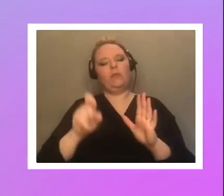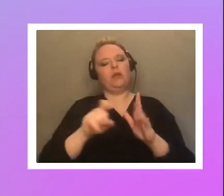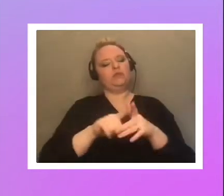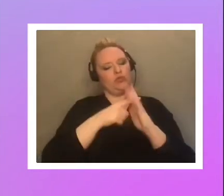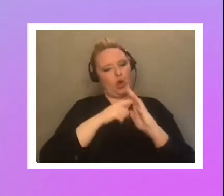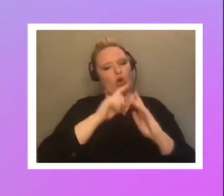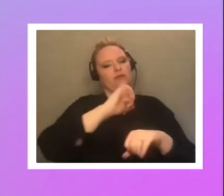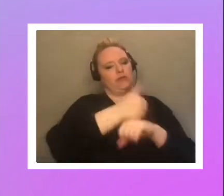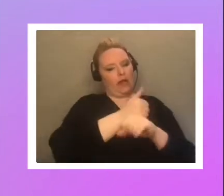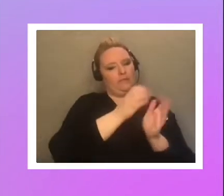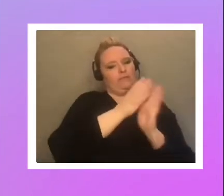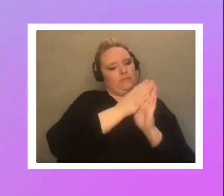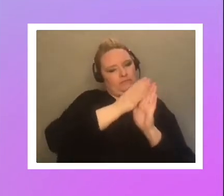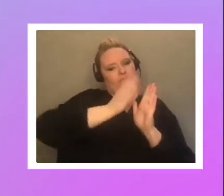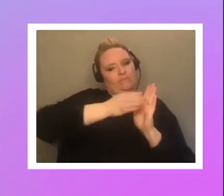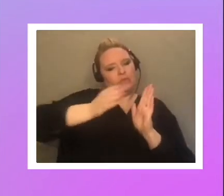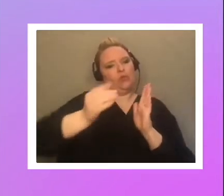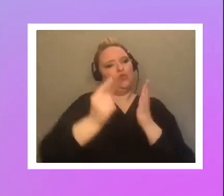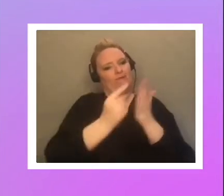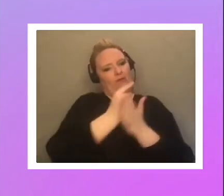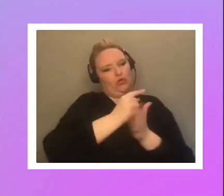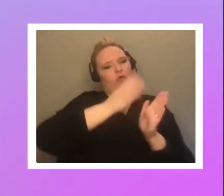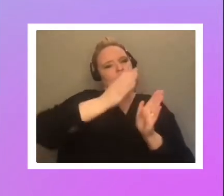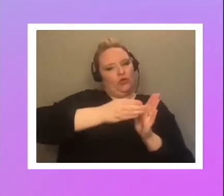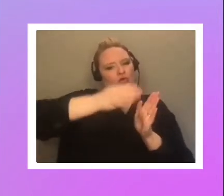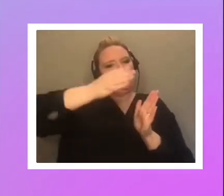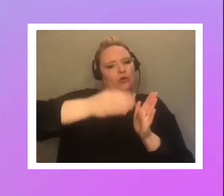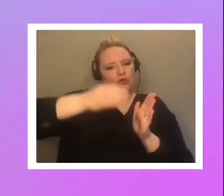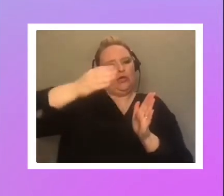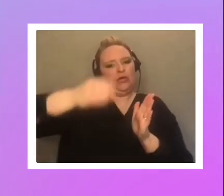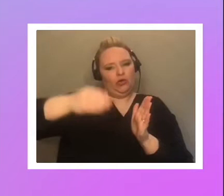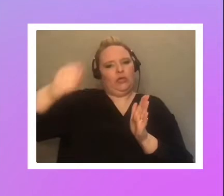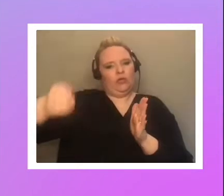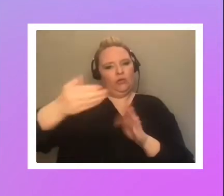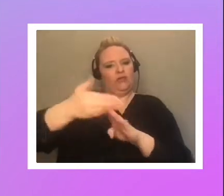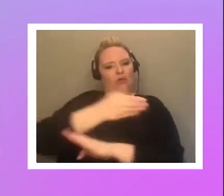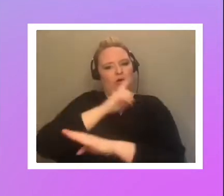multiple reviews in your timeline.